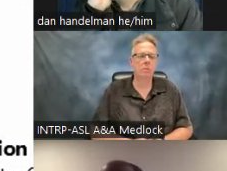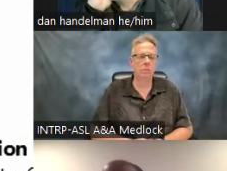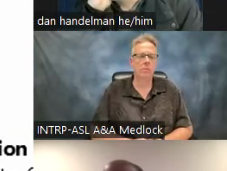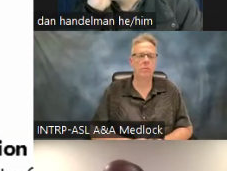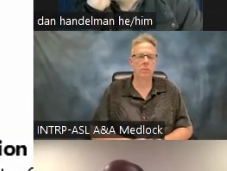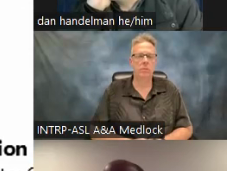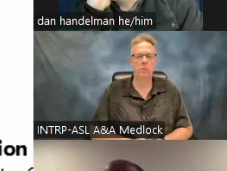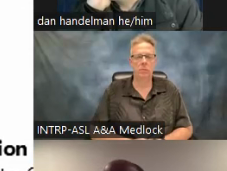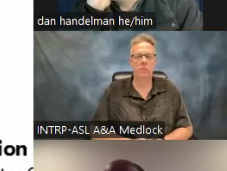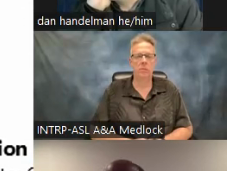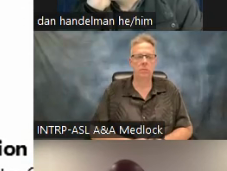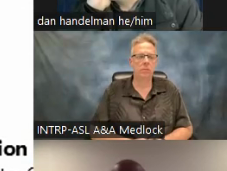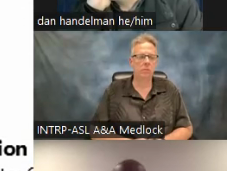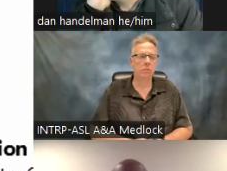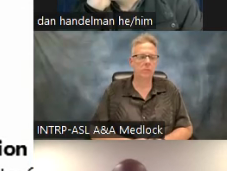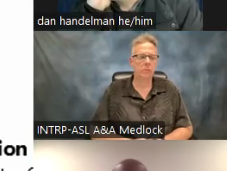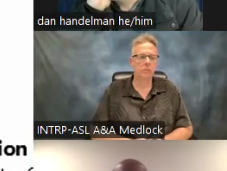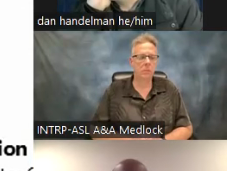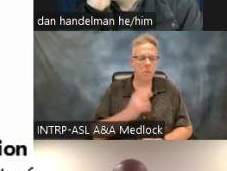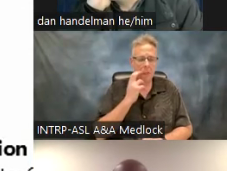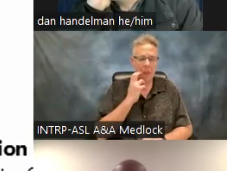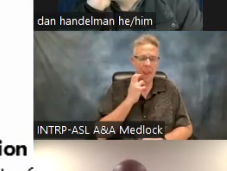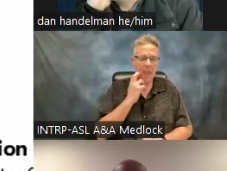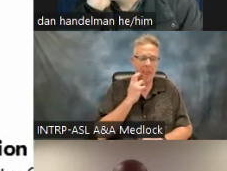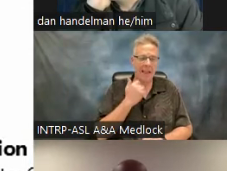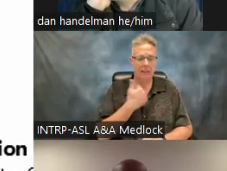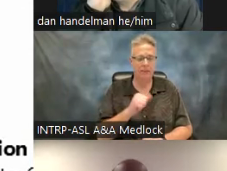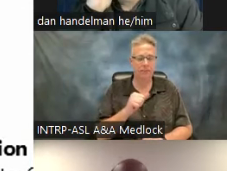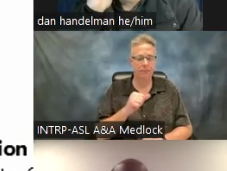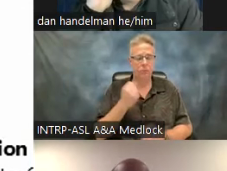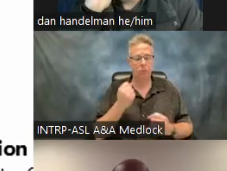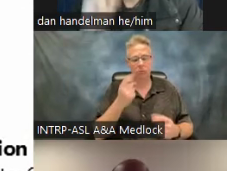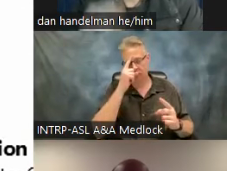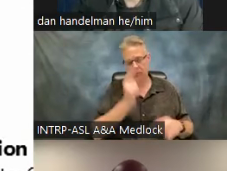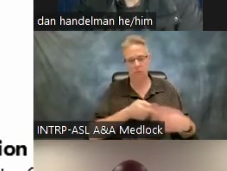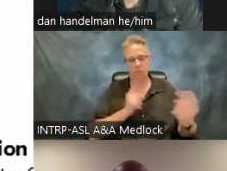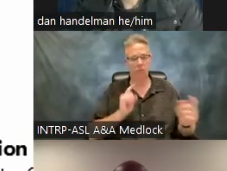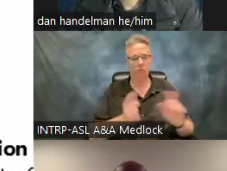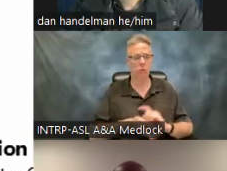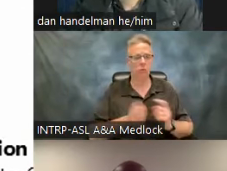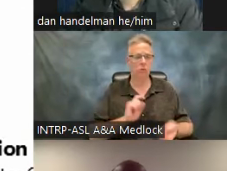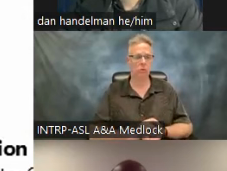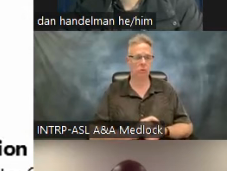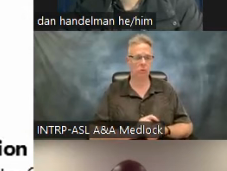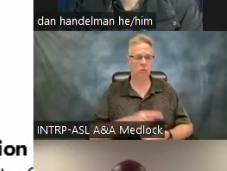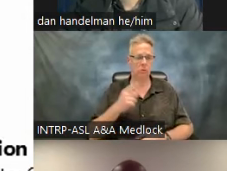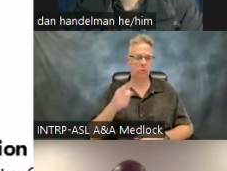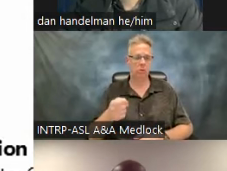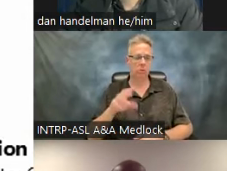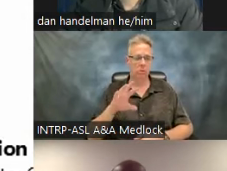Yes. Okay. Is there a strong opposition to changing from the